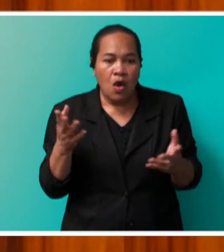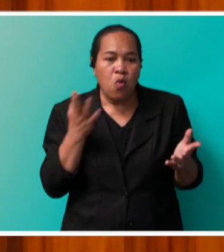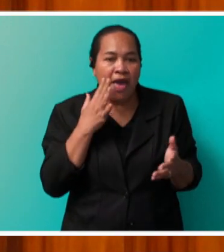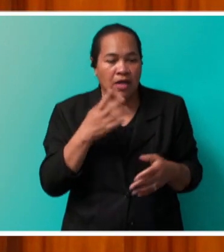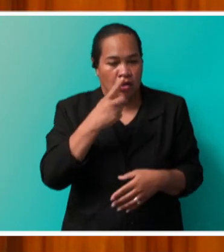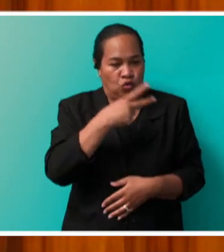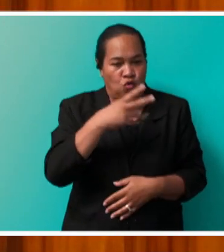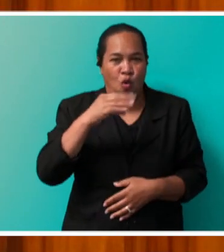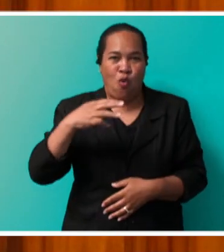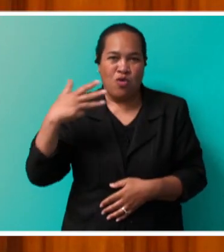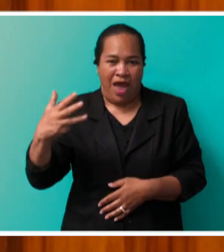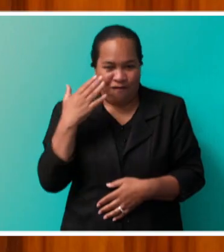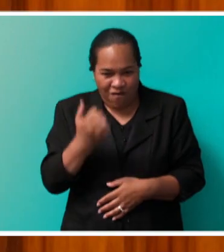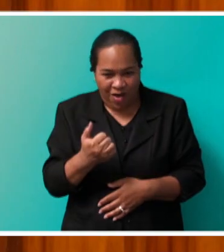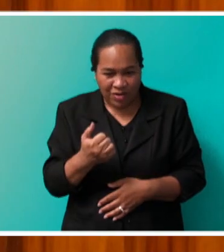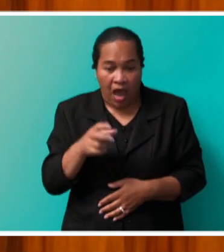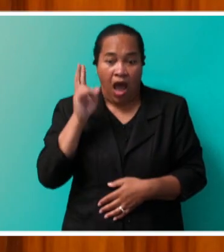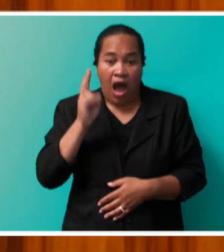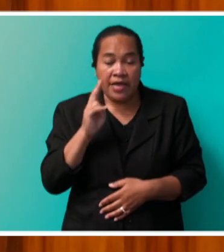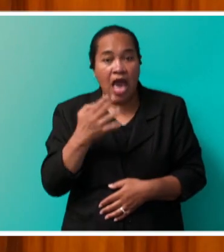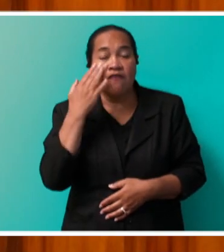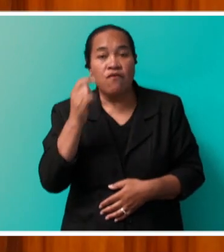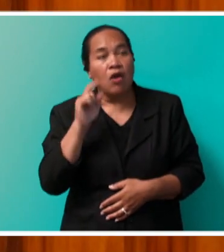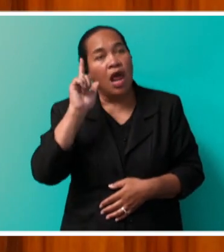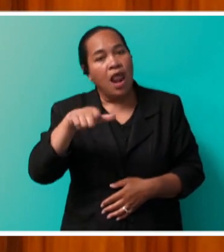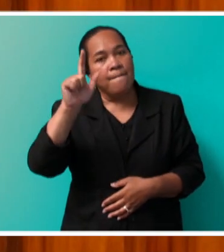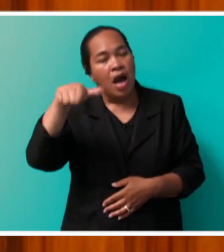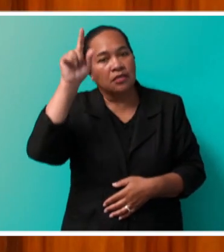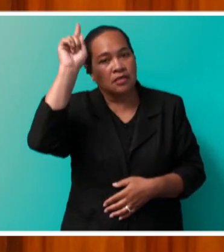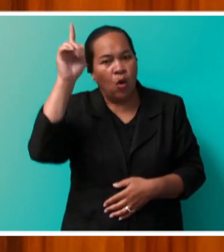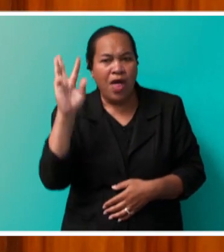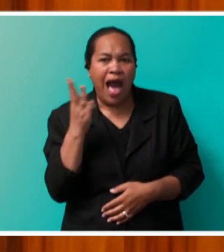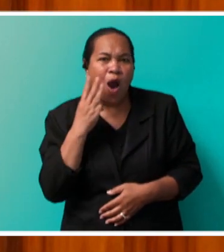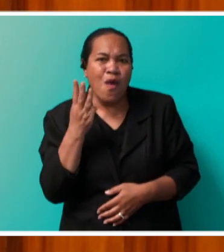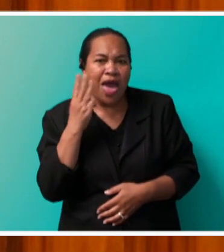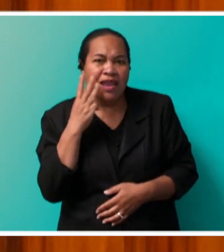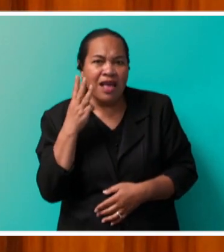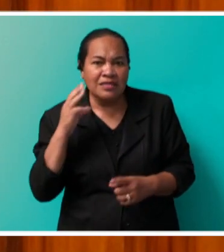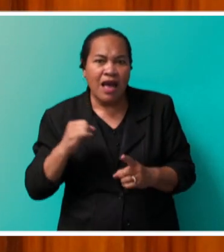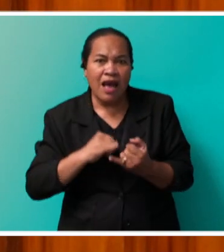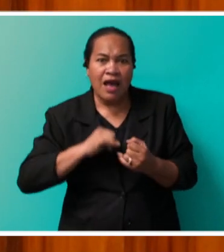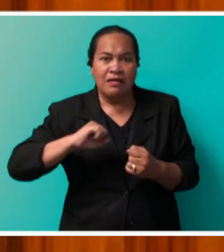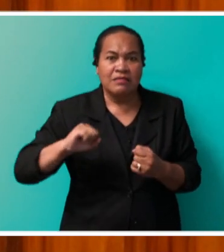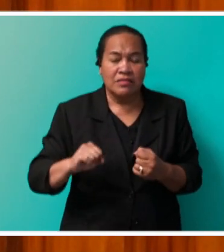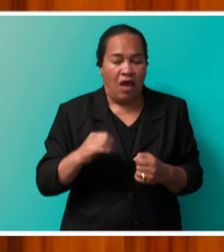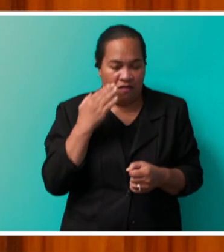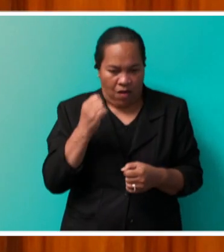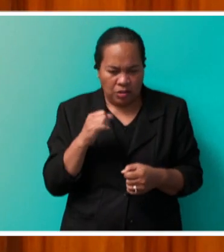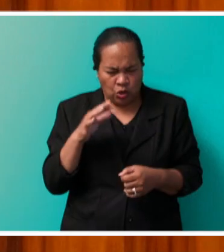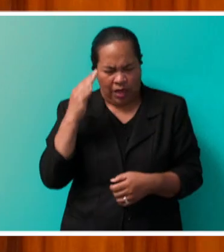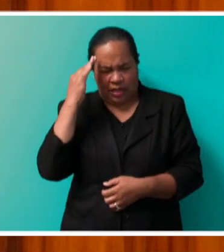2009 and later discovered in Lambasa after Fiji-wide awareness campaign. Honorable Speaker, it was assumed